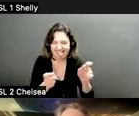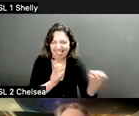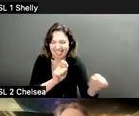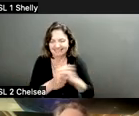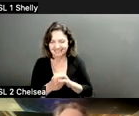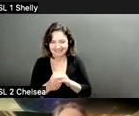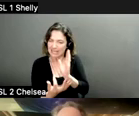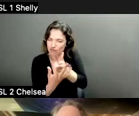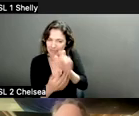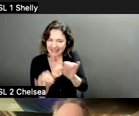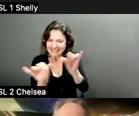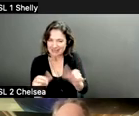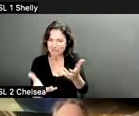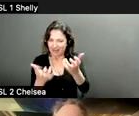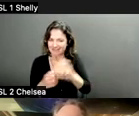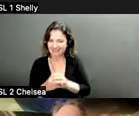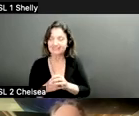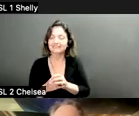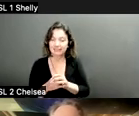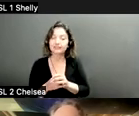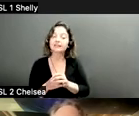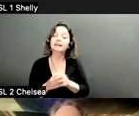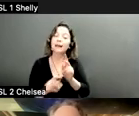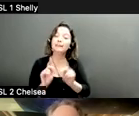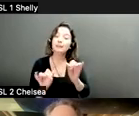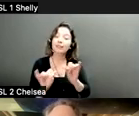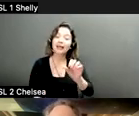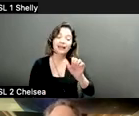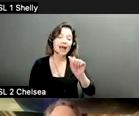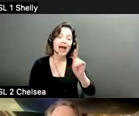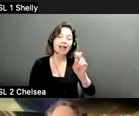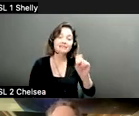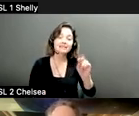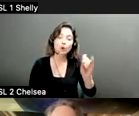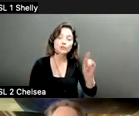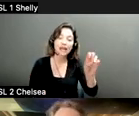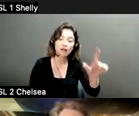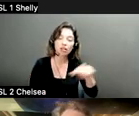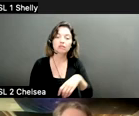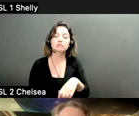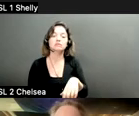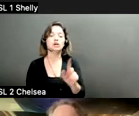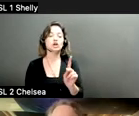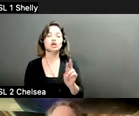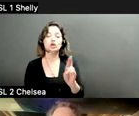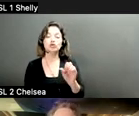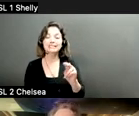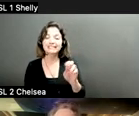And that's people like Allison O'Daniel, Liza Sylvester, Christine Sun Kim,